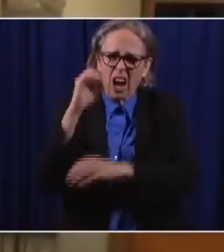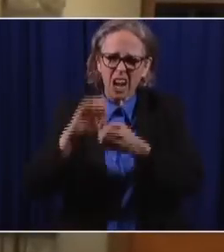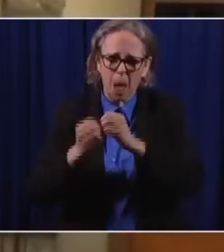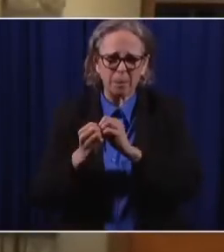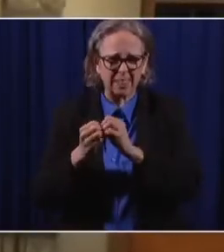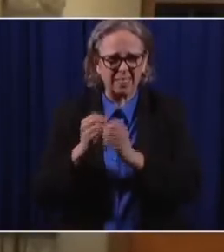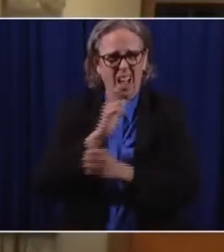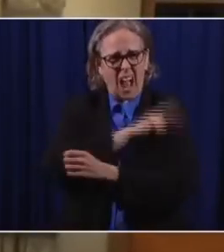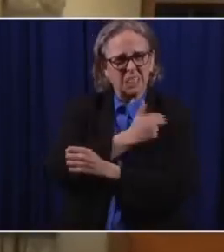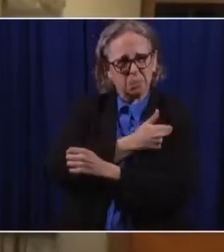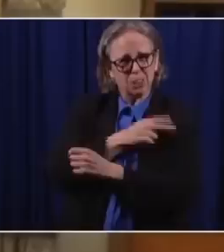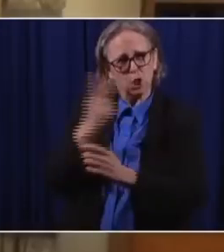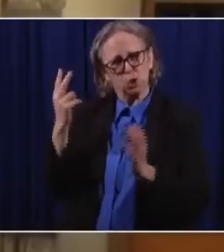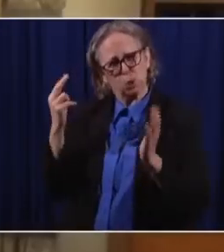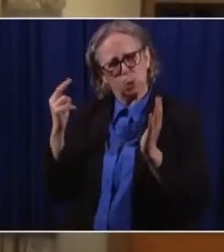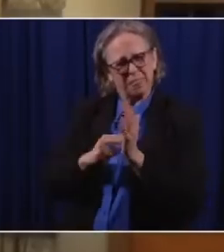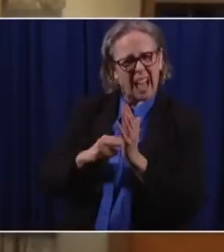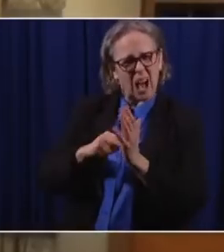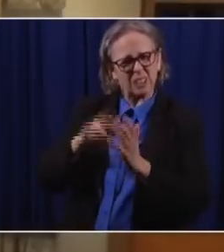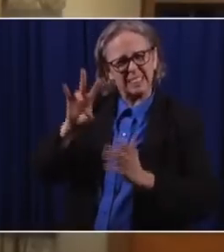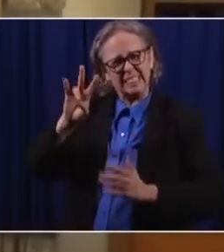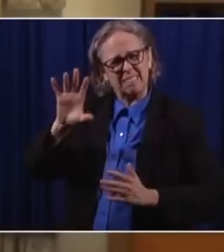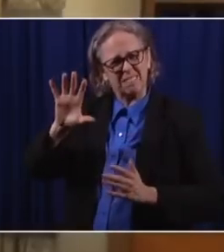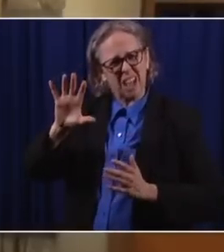2,075 patients today